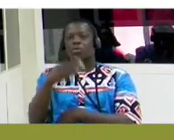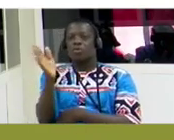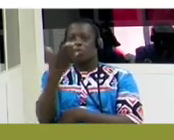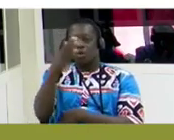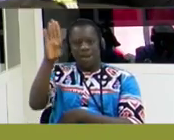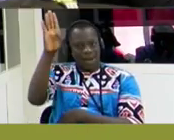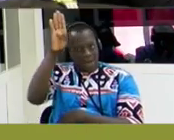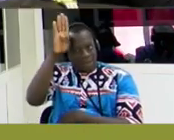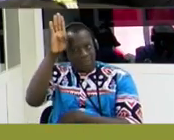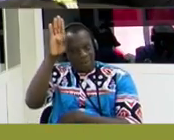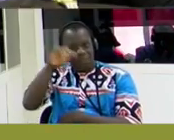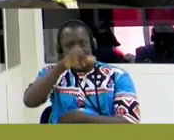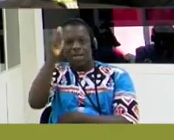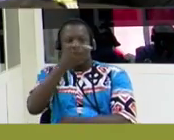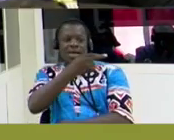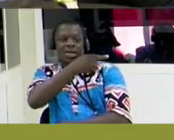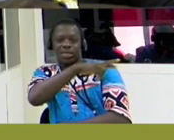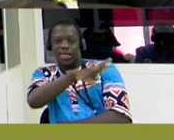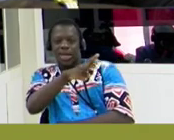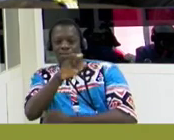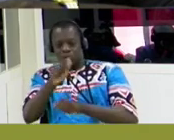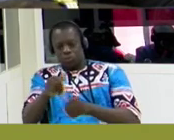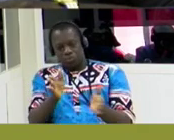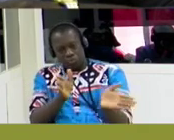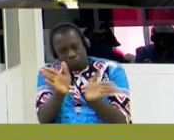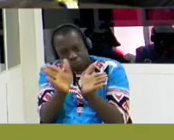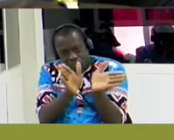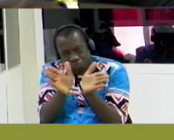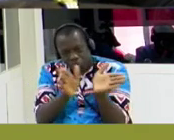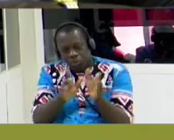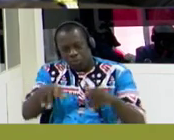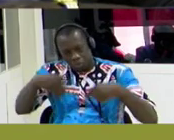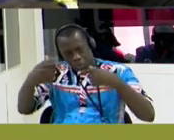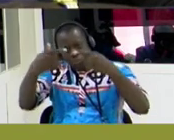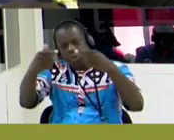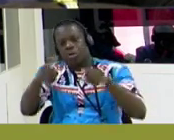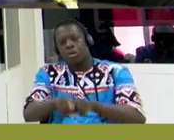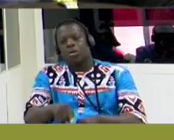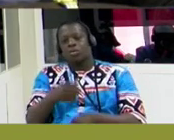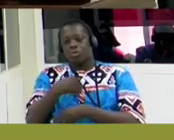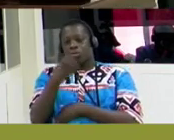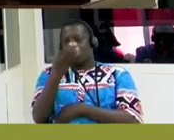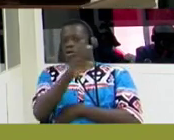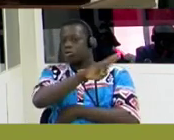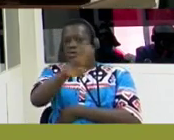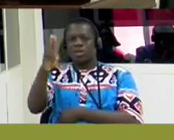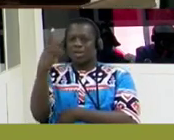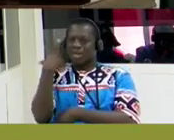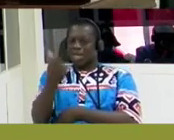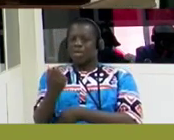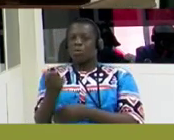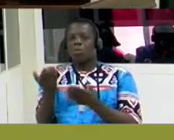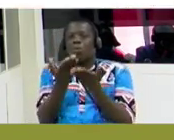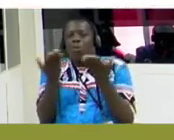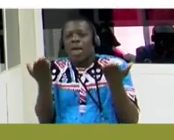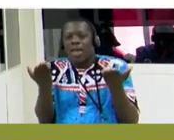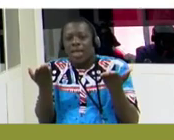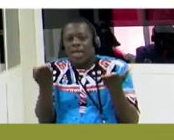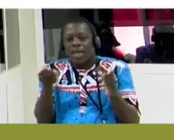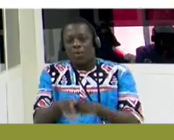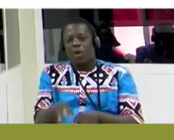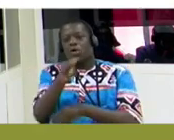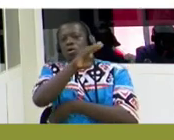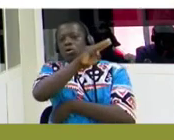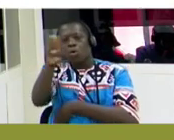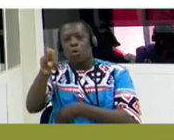continue. But because what I was saying, no, I don't like it. Why didn't you like it? No. We are all the